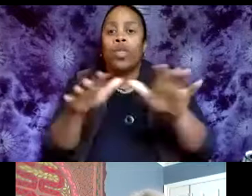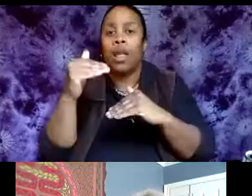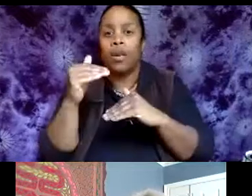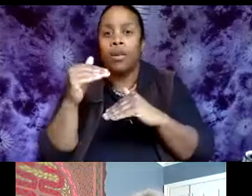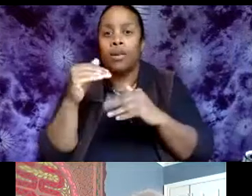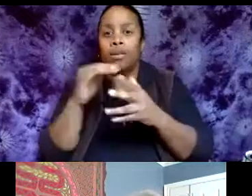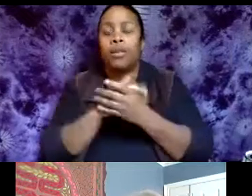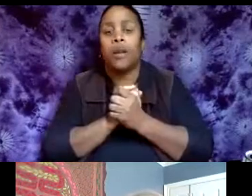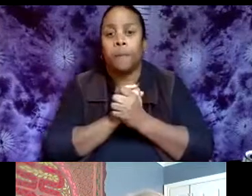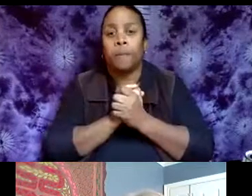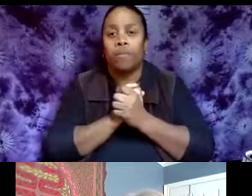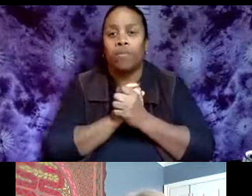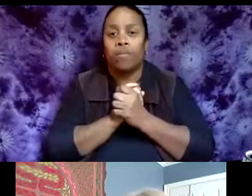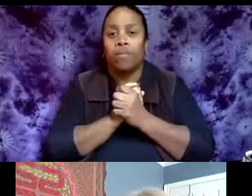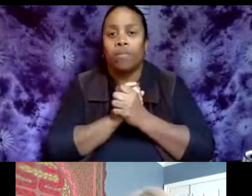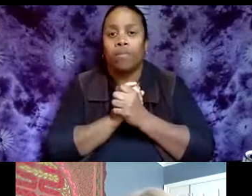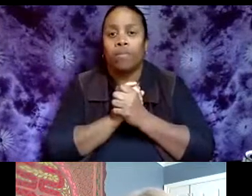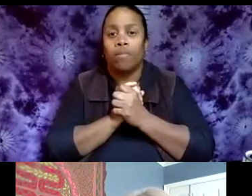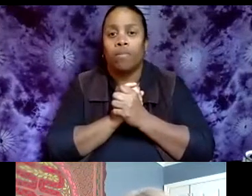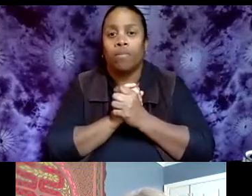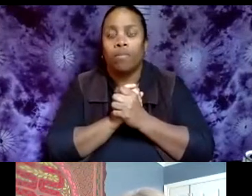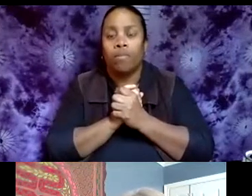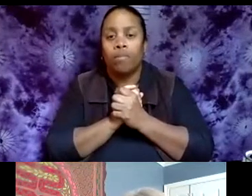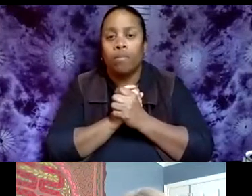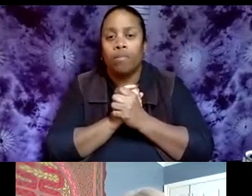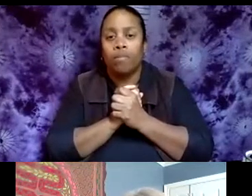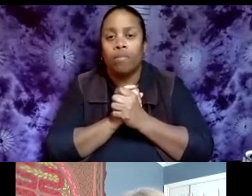that, the easier it'll be to choose that and find that in other people in your life.